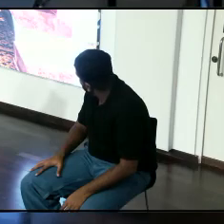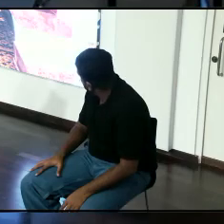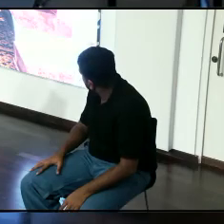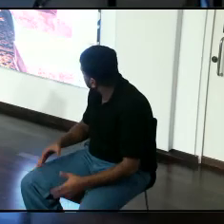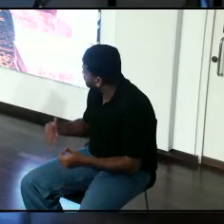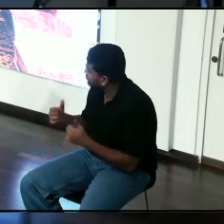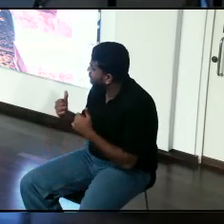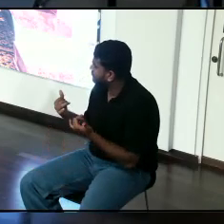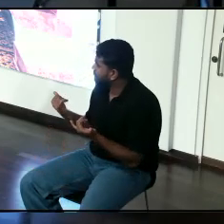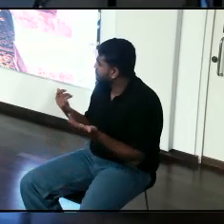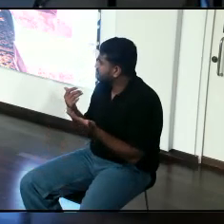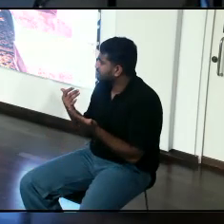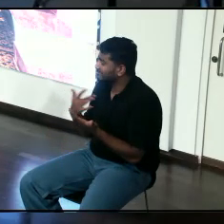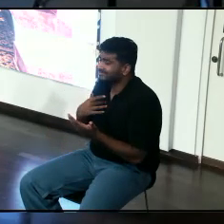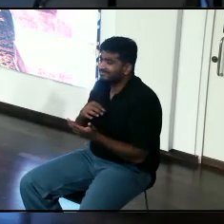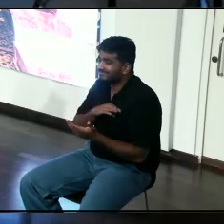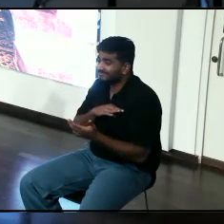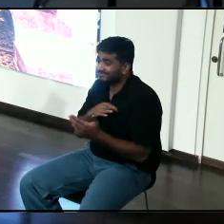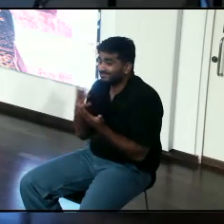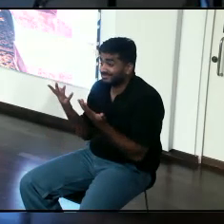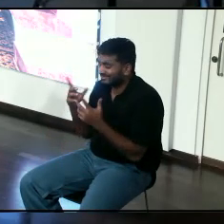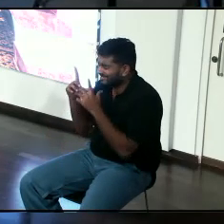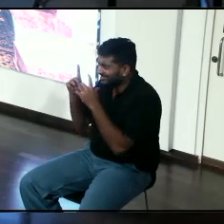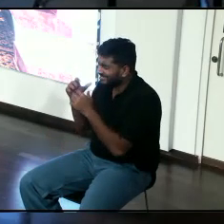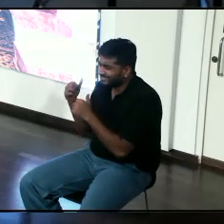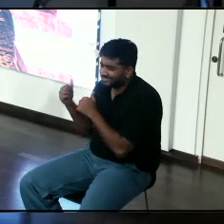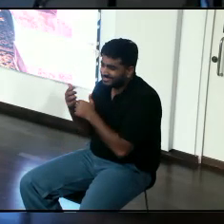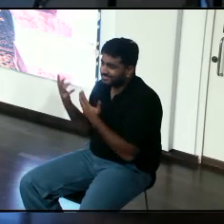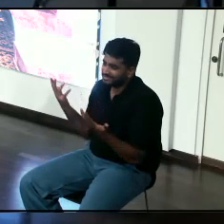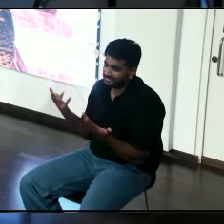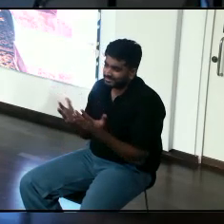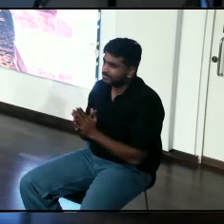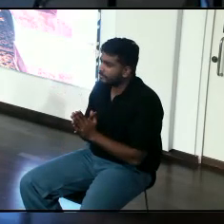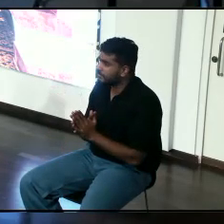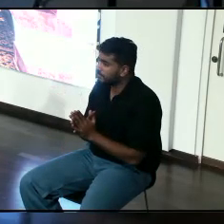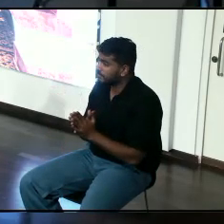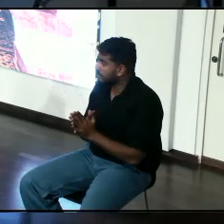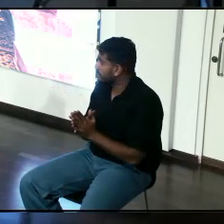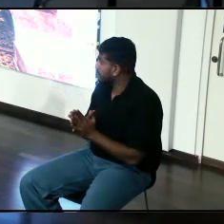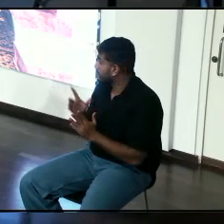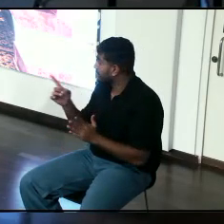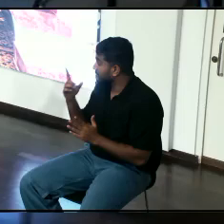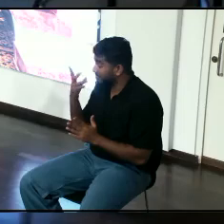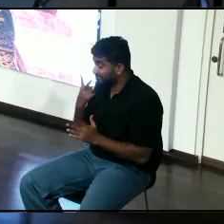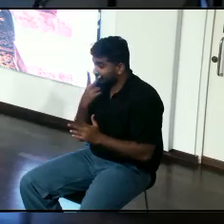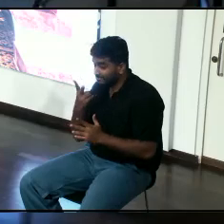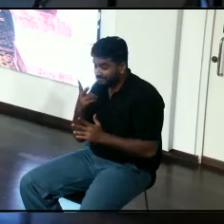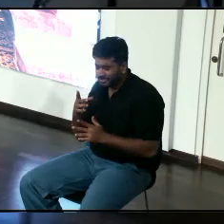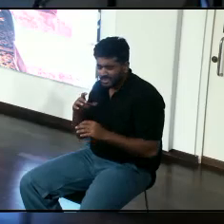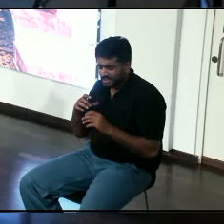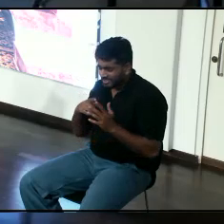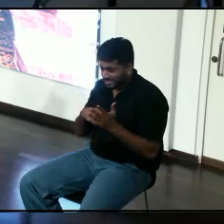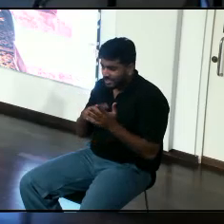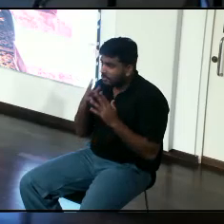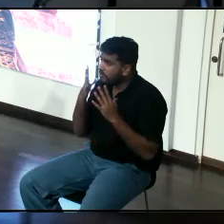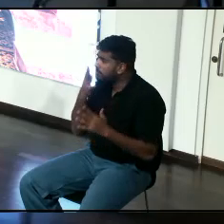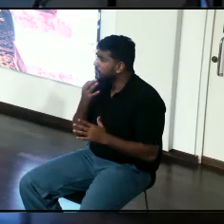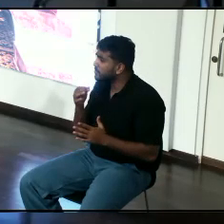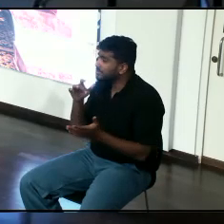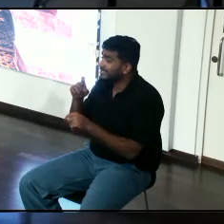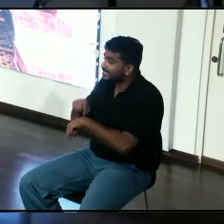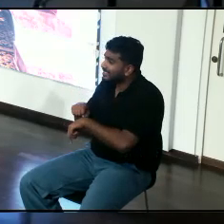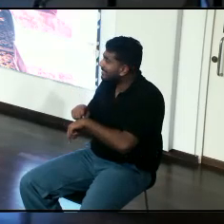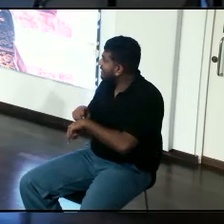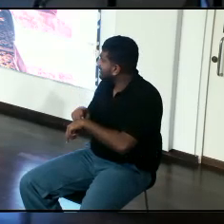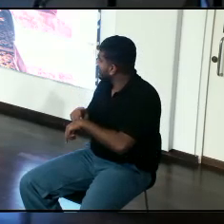So what I like about this image is that it was a completely spontaneous moment in which, this